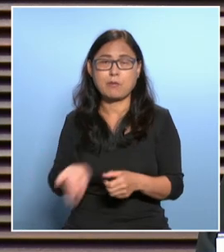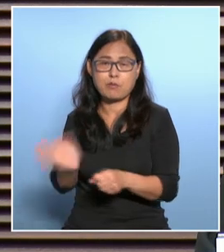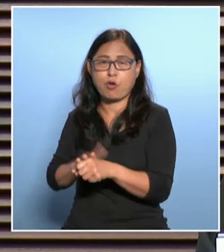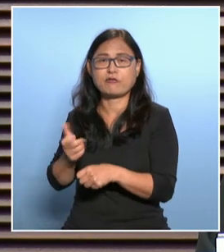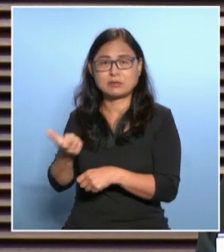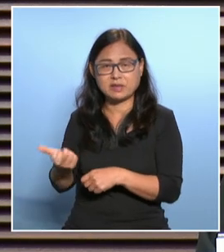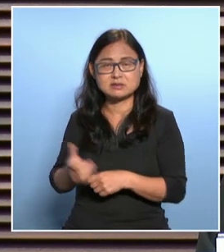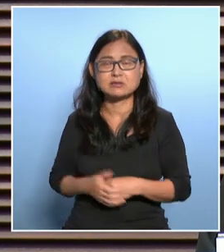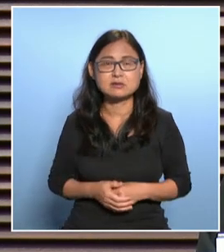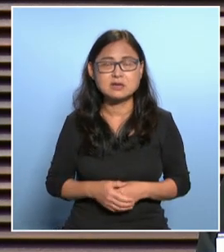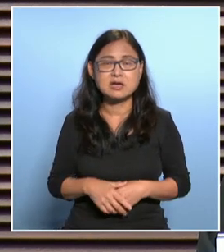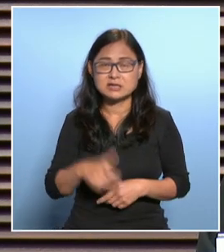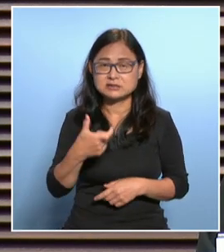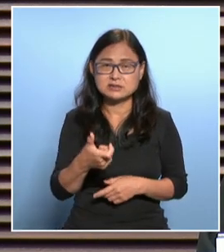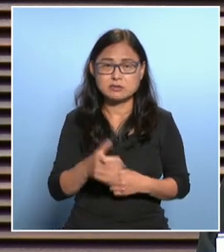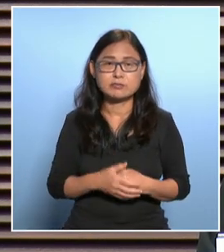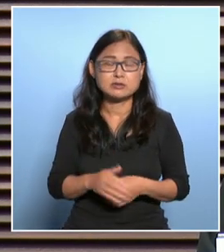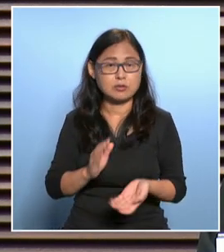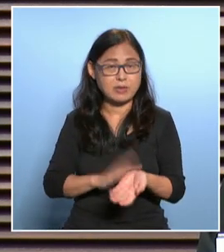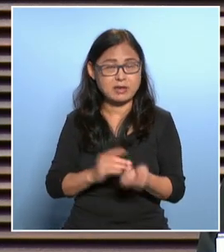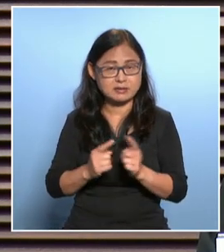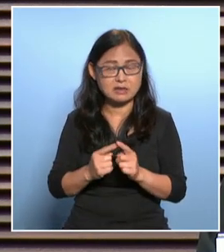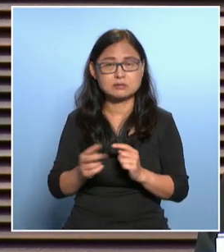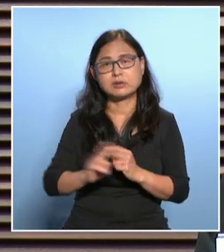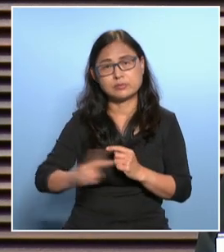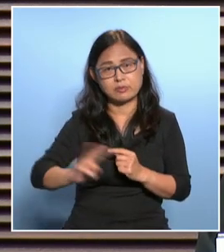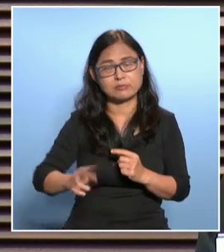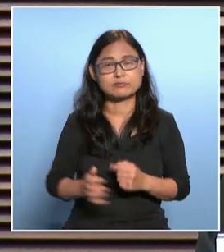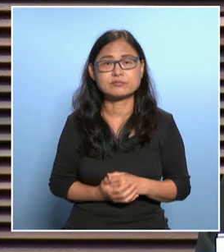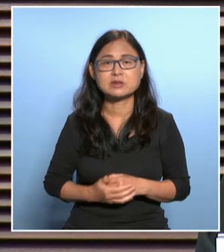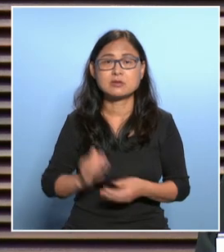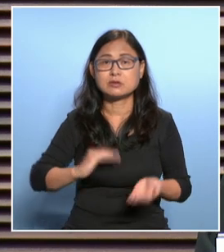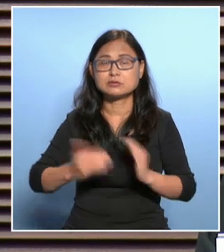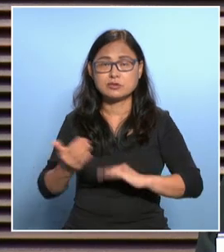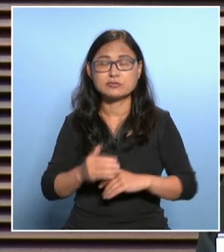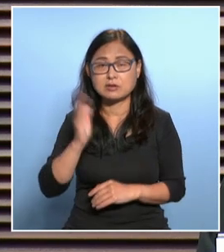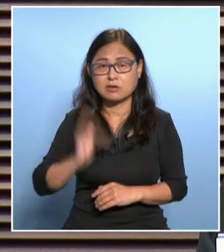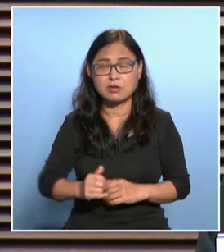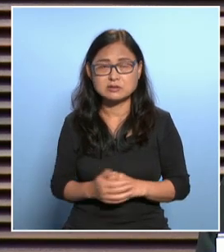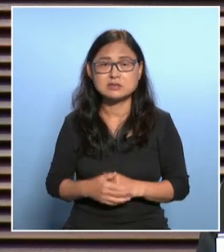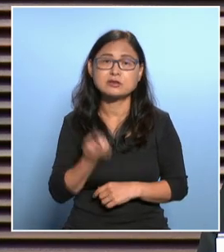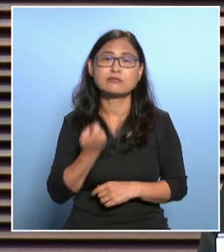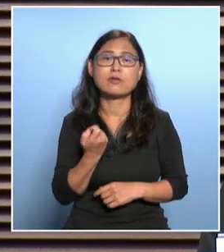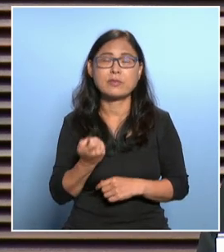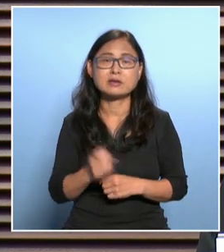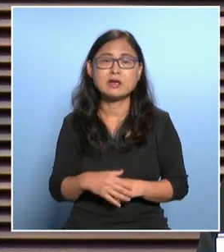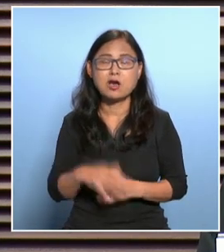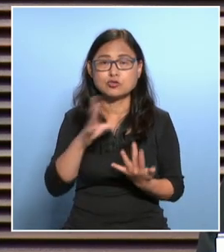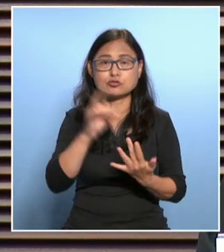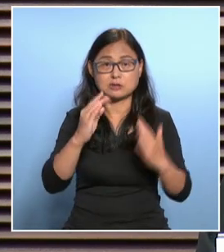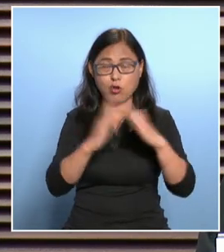be subsidized by the government. So in terms of the cost borne by the patients, there is not much